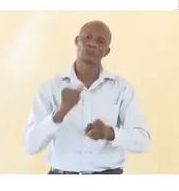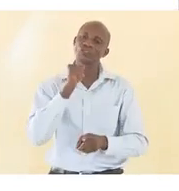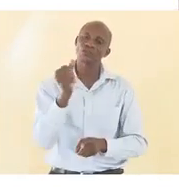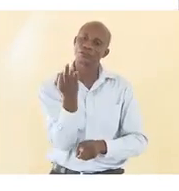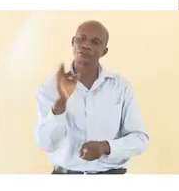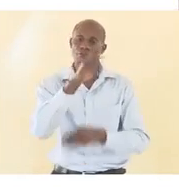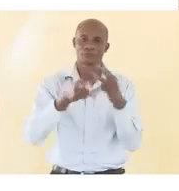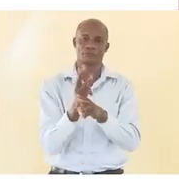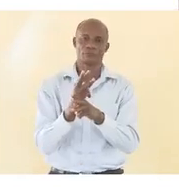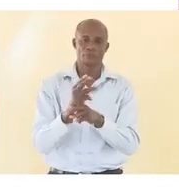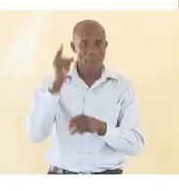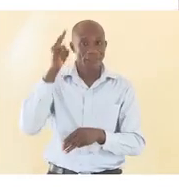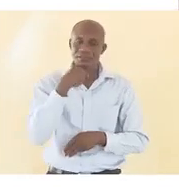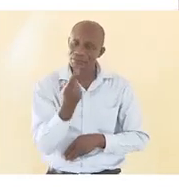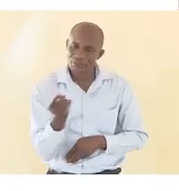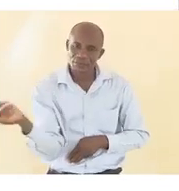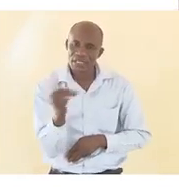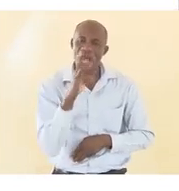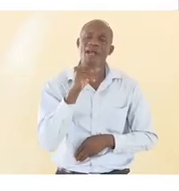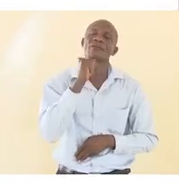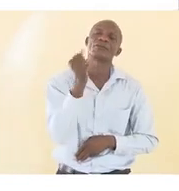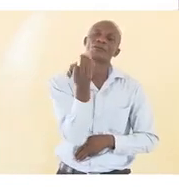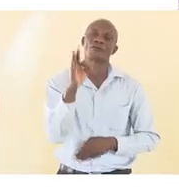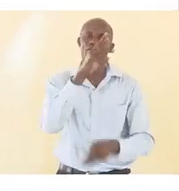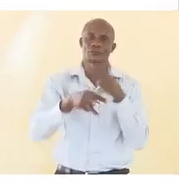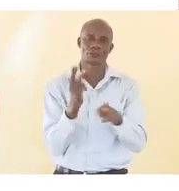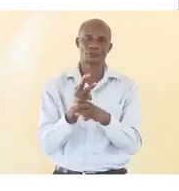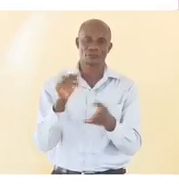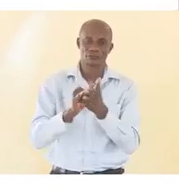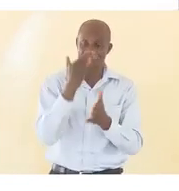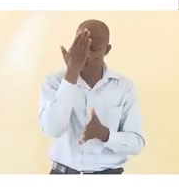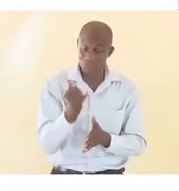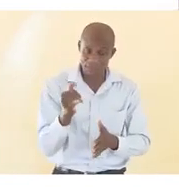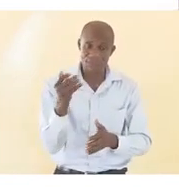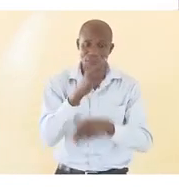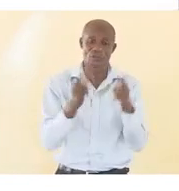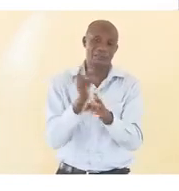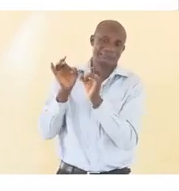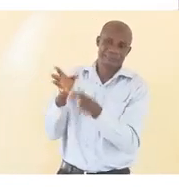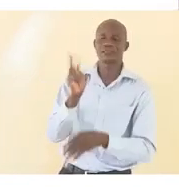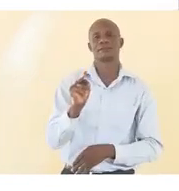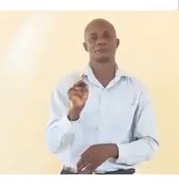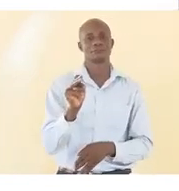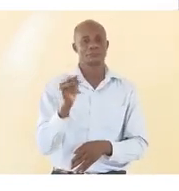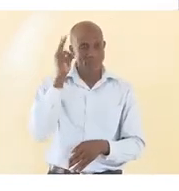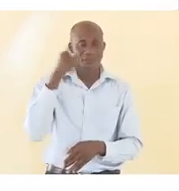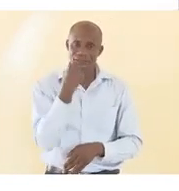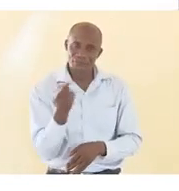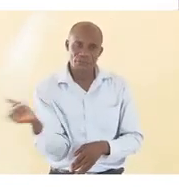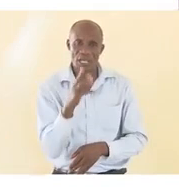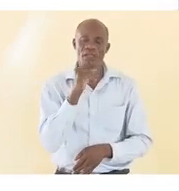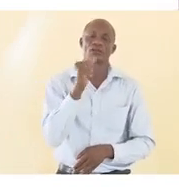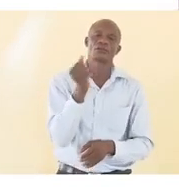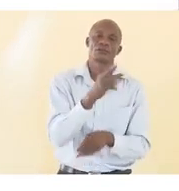but not of the world? He says they are not of the world, and that is why the world hates them. He